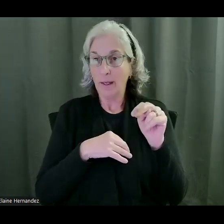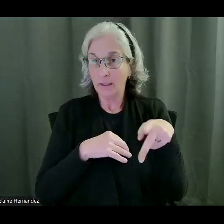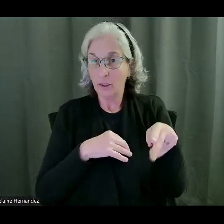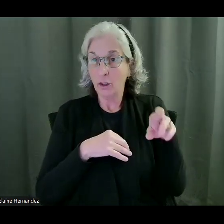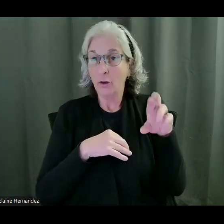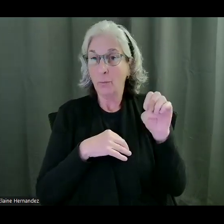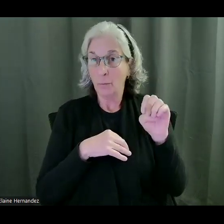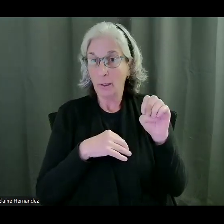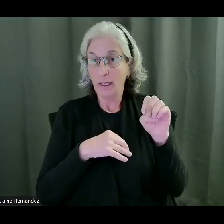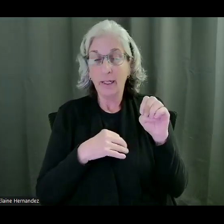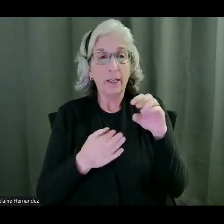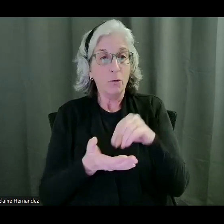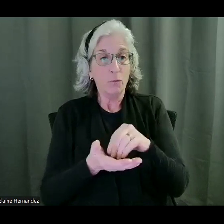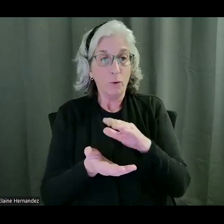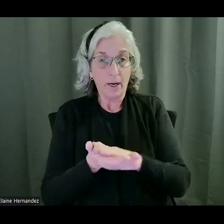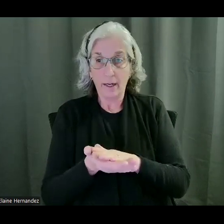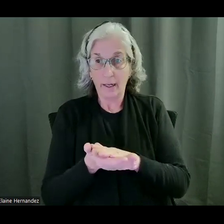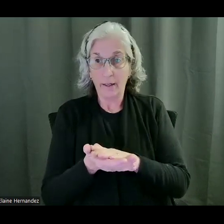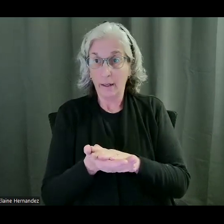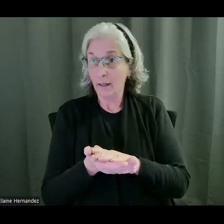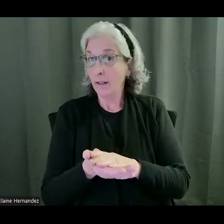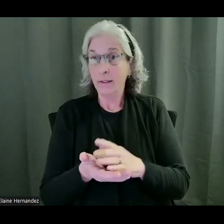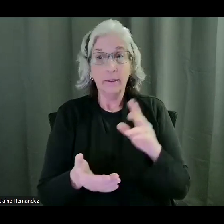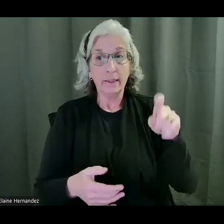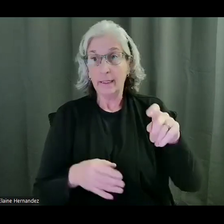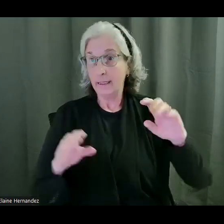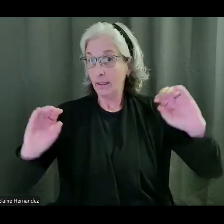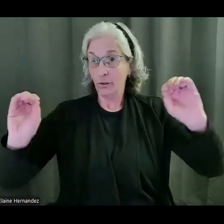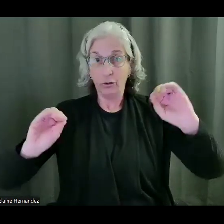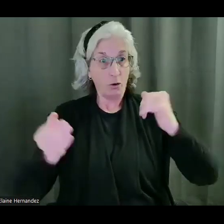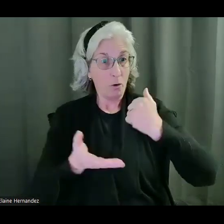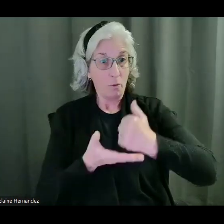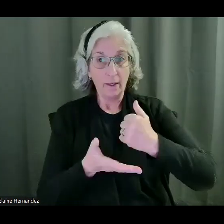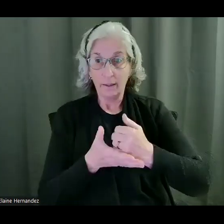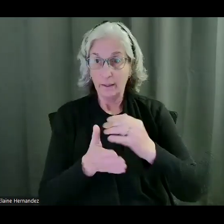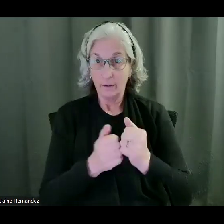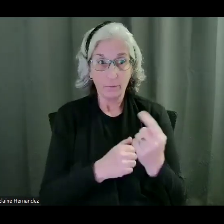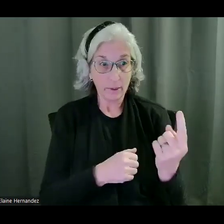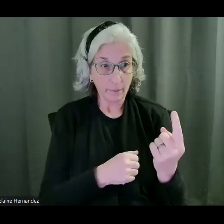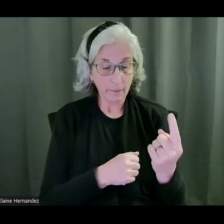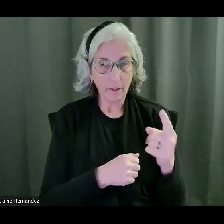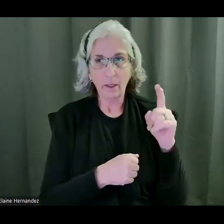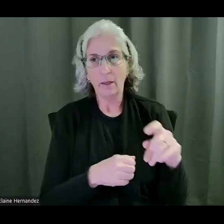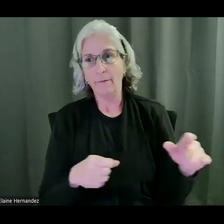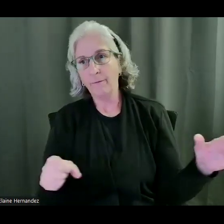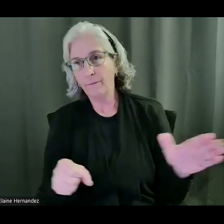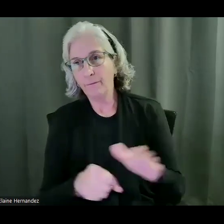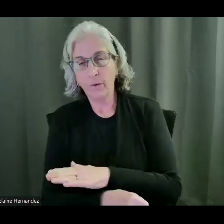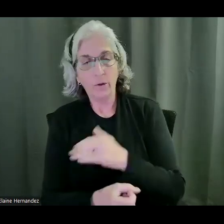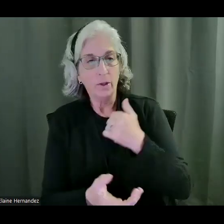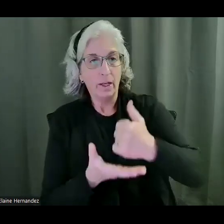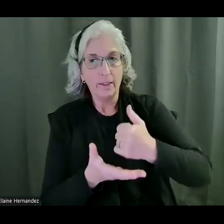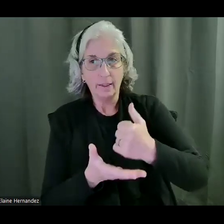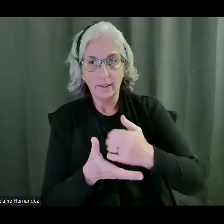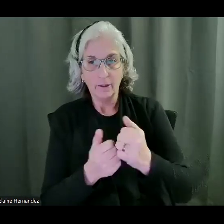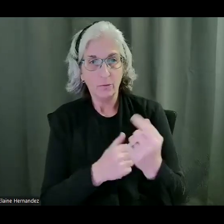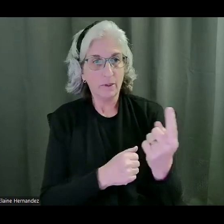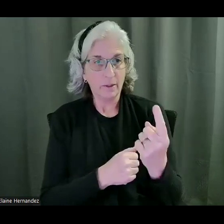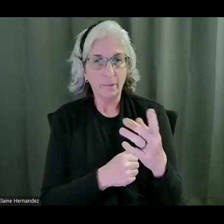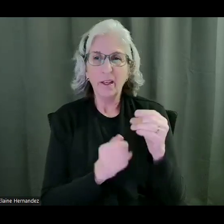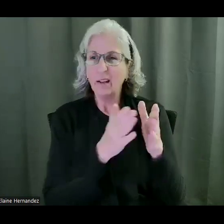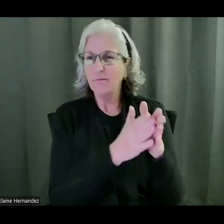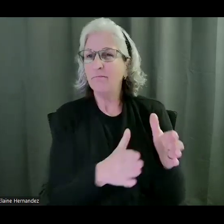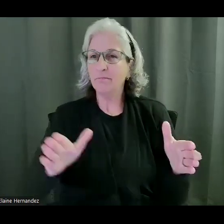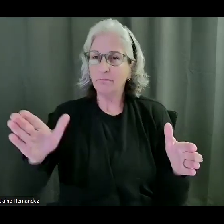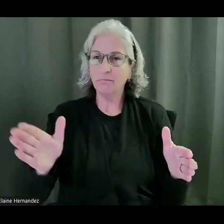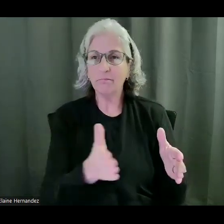skill set. So does he need no assistance with something, total assistance with something, and certainly everything in between?